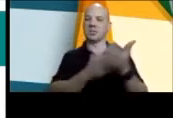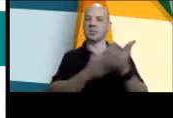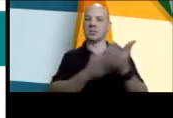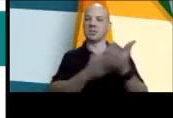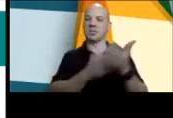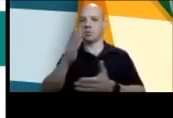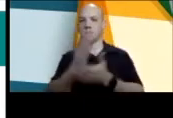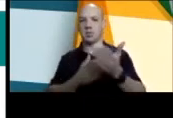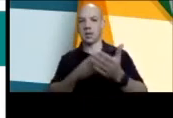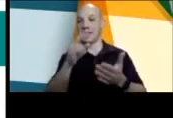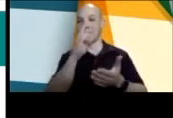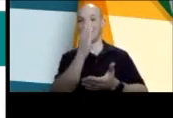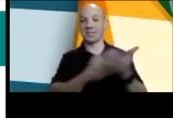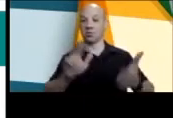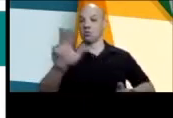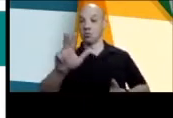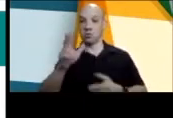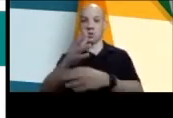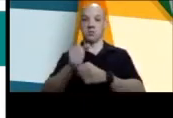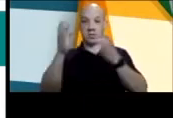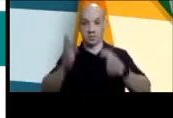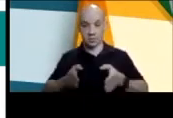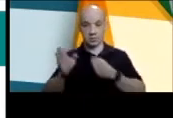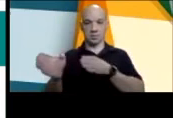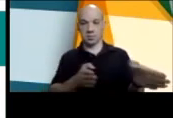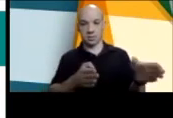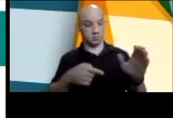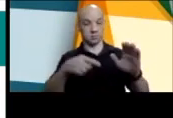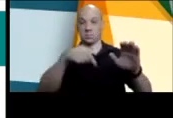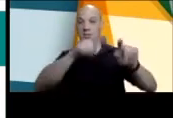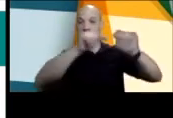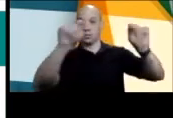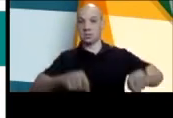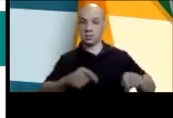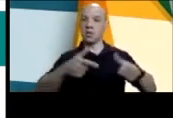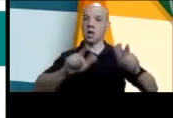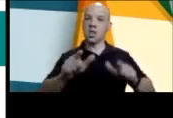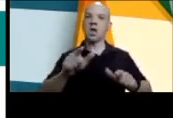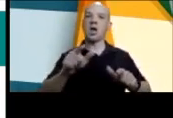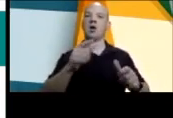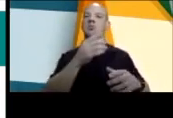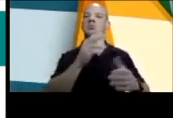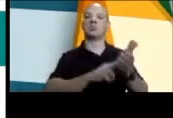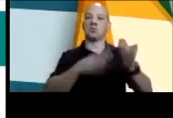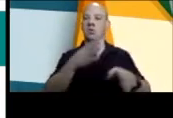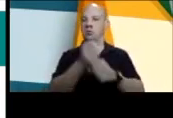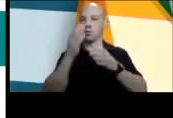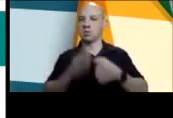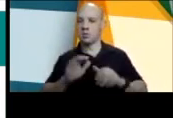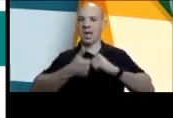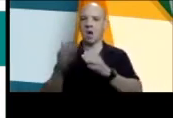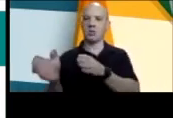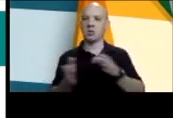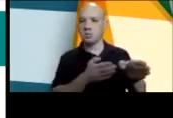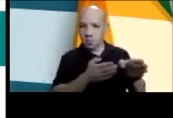3 recipient plan. This document template allows contractors or recipients to identify how they plan on being in